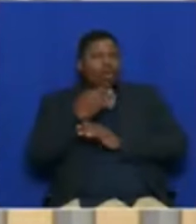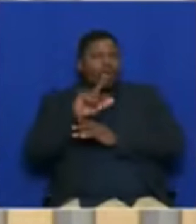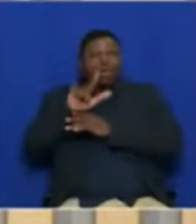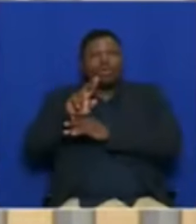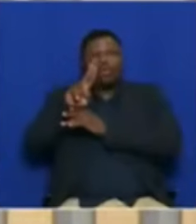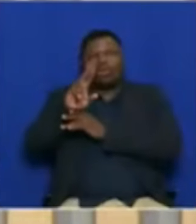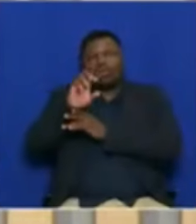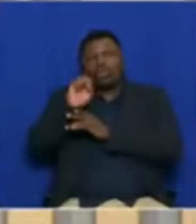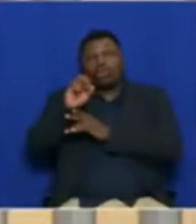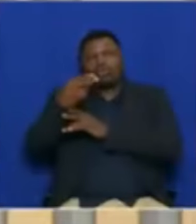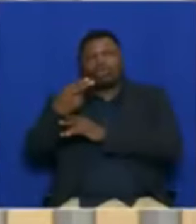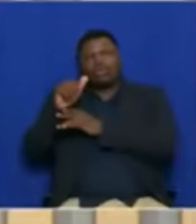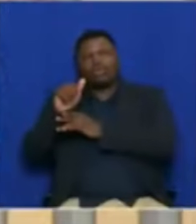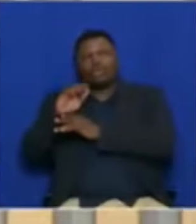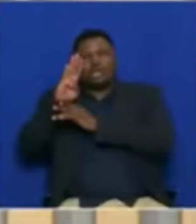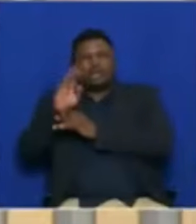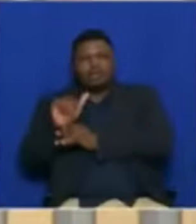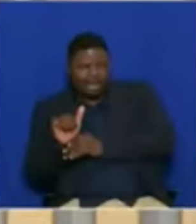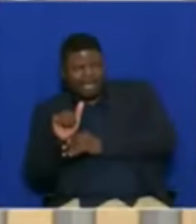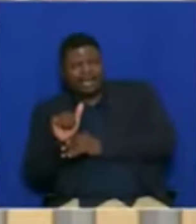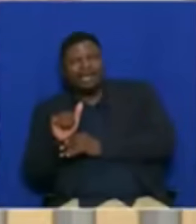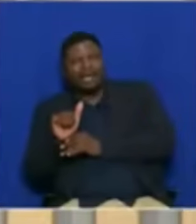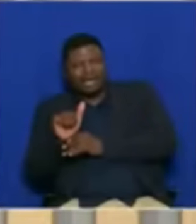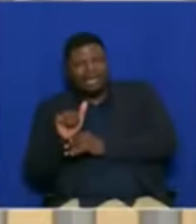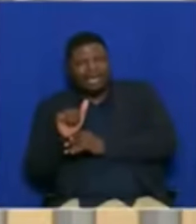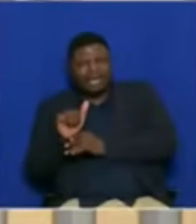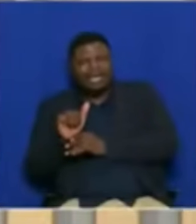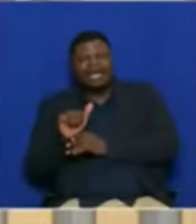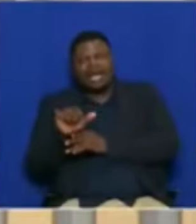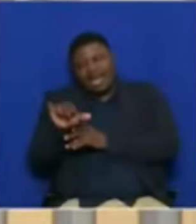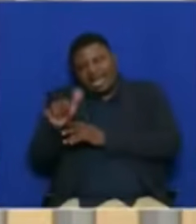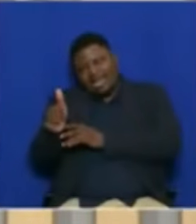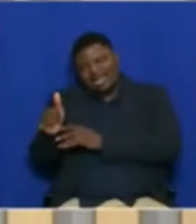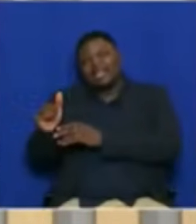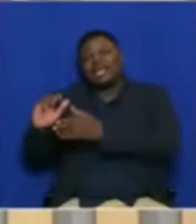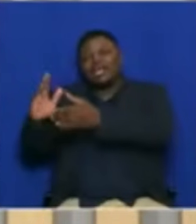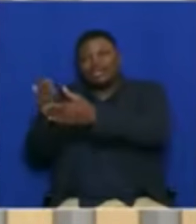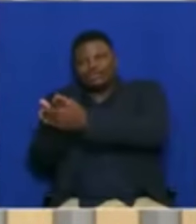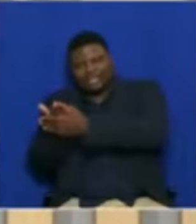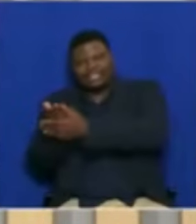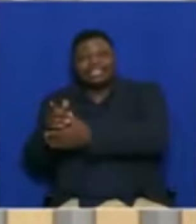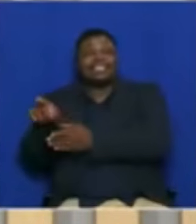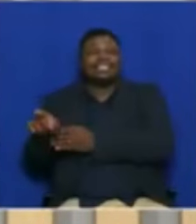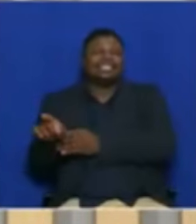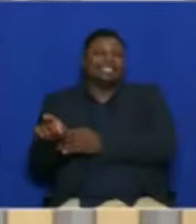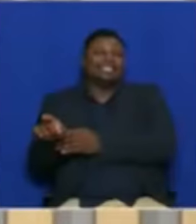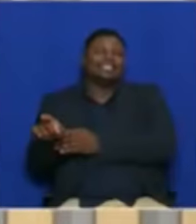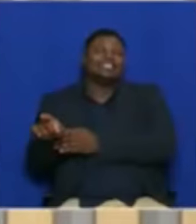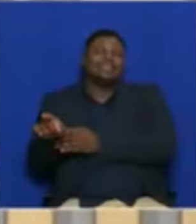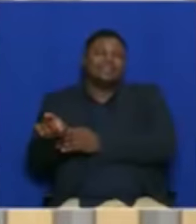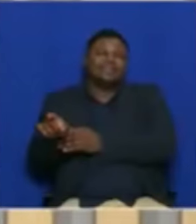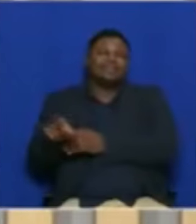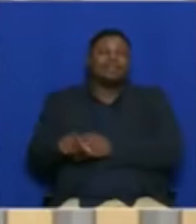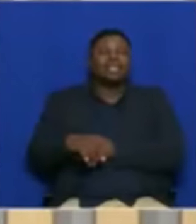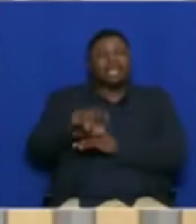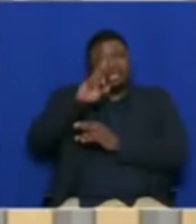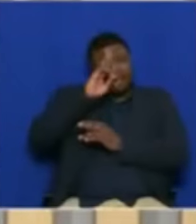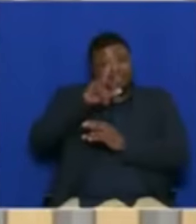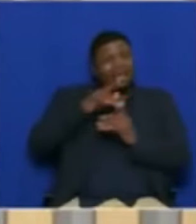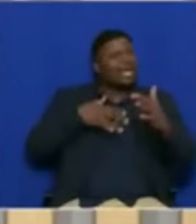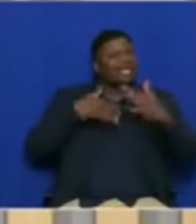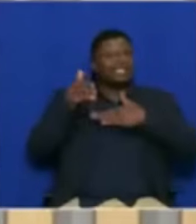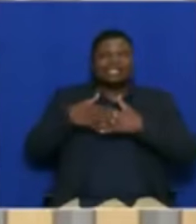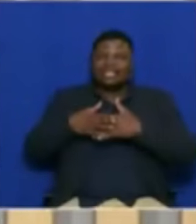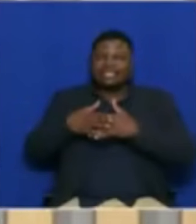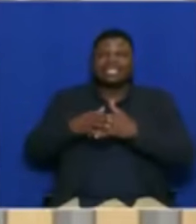Lushaba the Lushaba docket, the other docket the is other yours. docket. Okay. So whichever accused in my matters, I would be there.